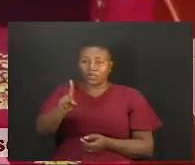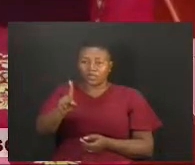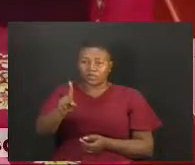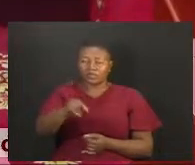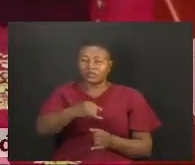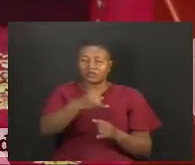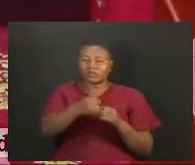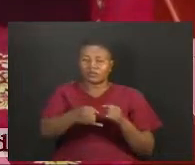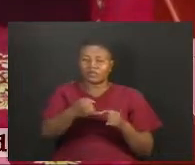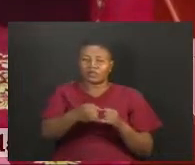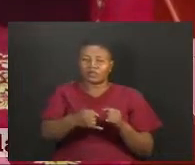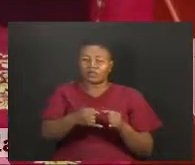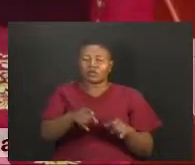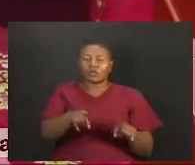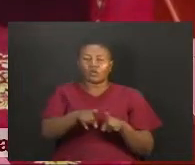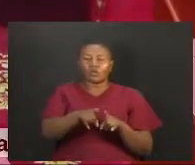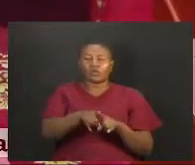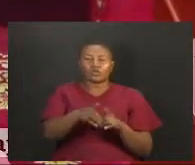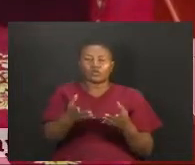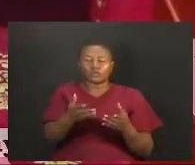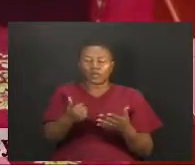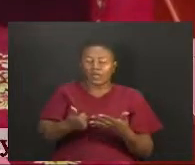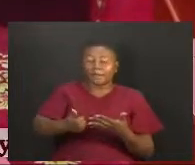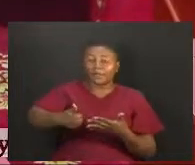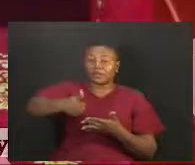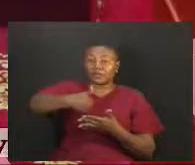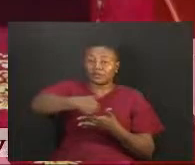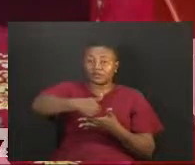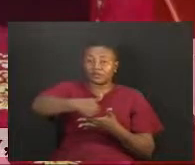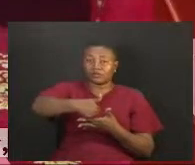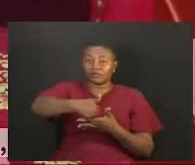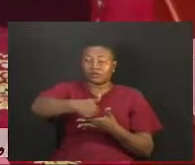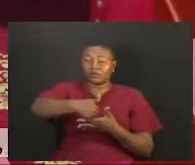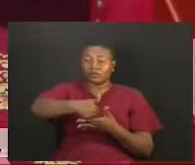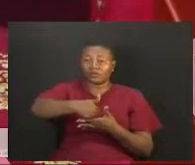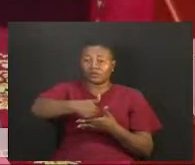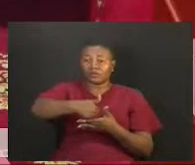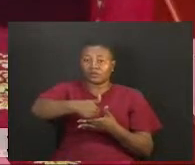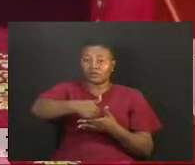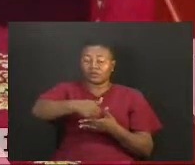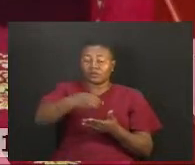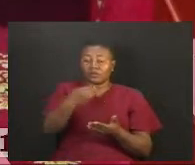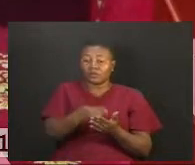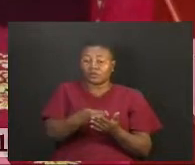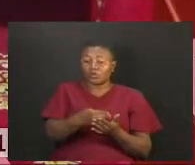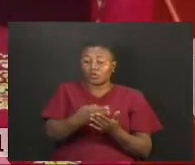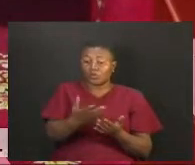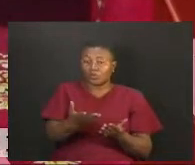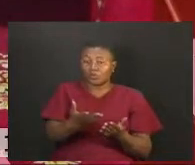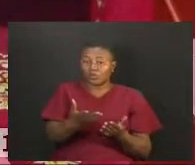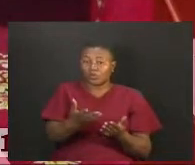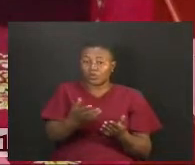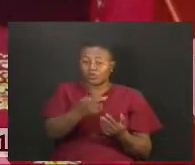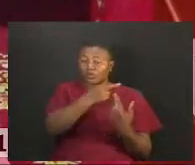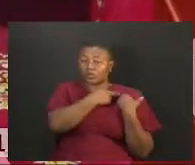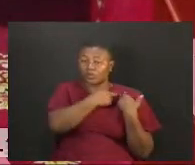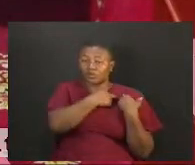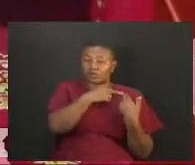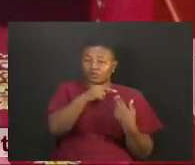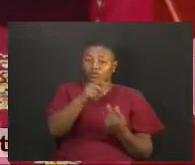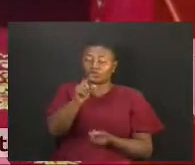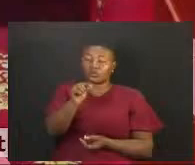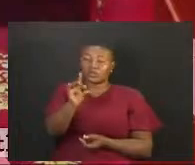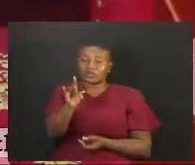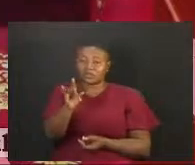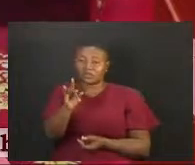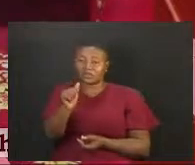Speaker, I will also be seeking amendment to the Fiscal Responsibility Act 2018, Act 982, and incorporating